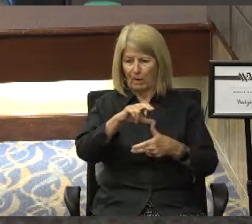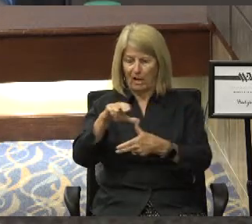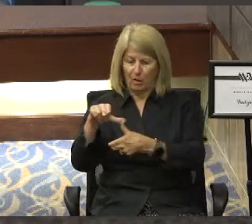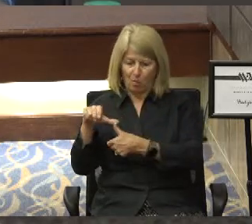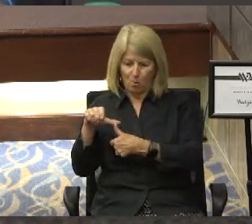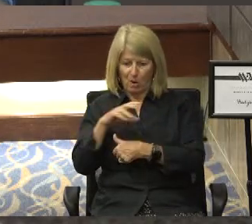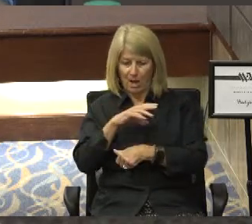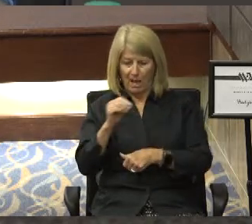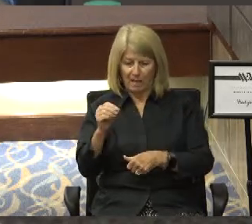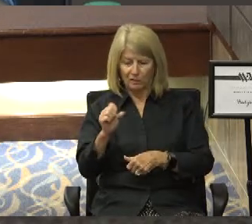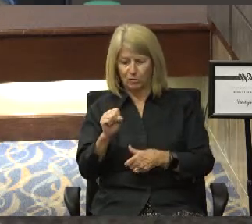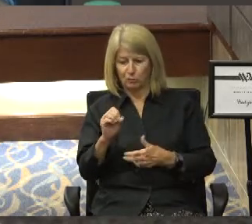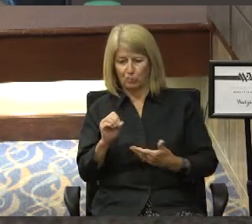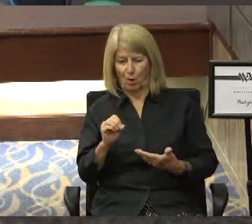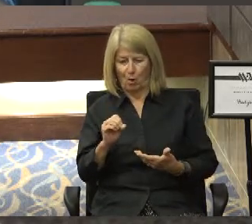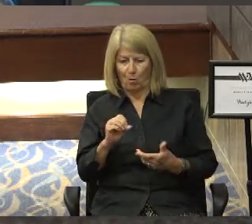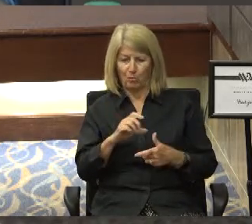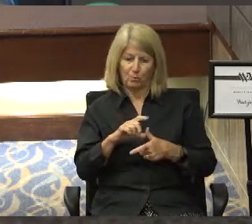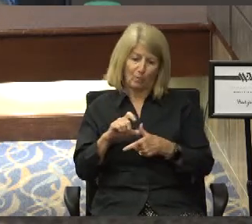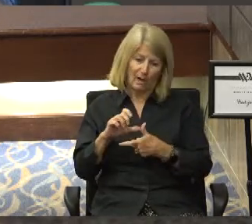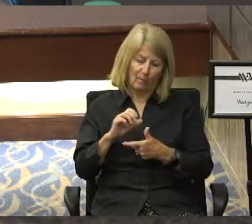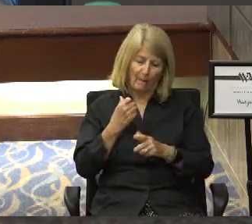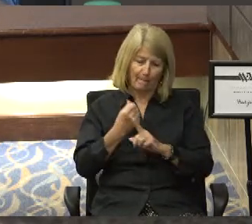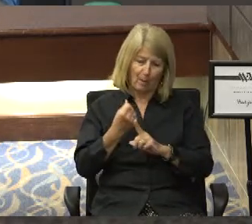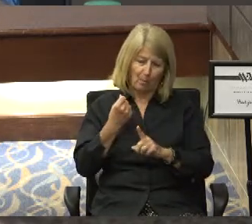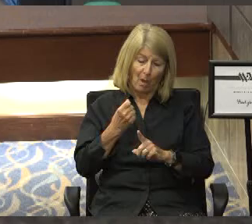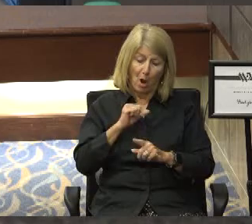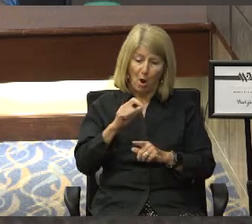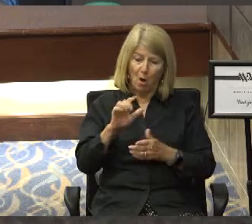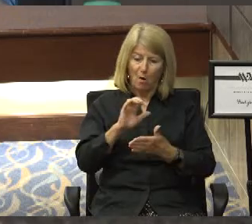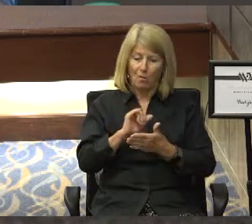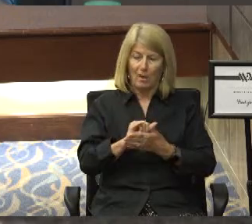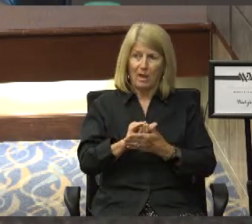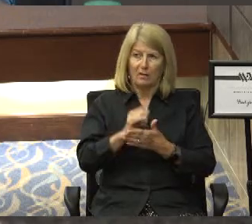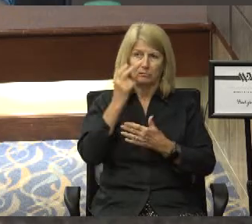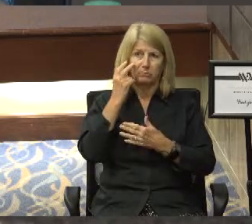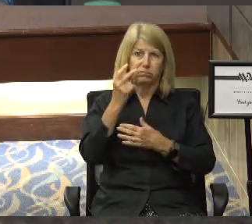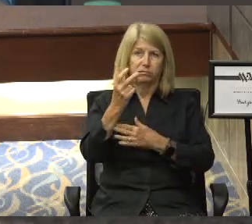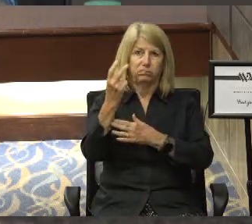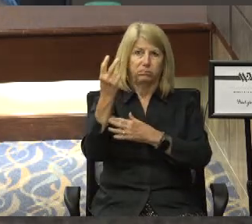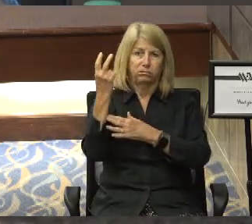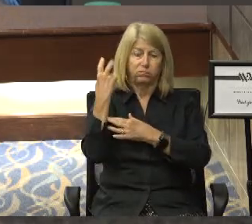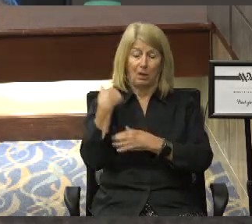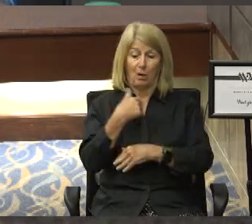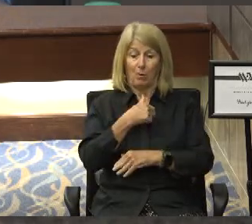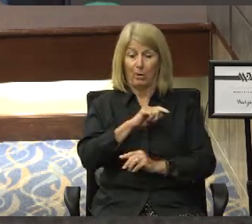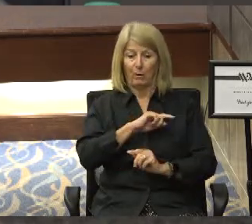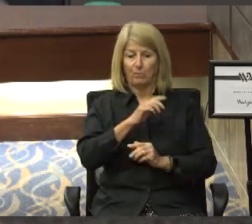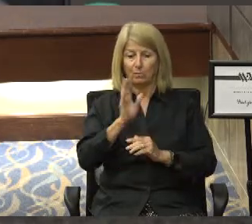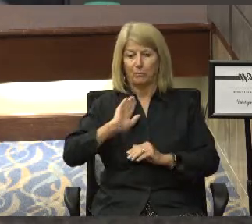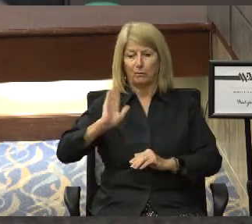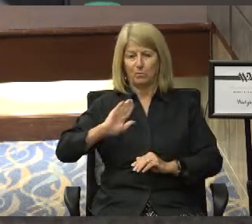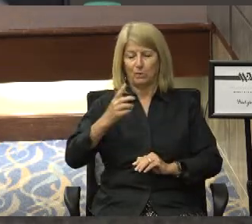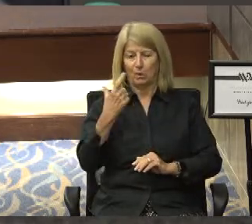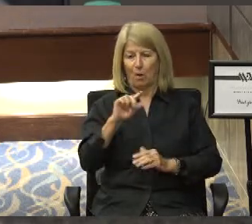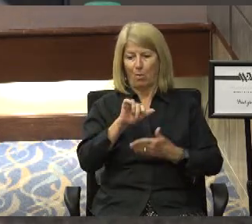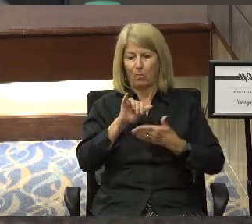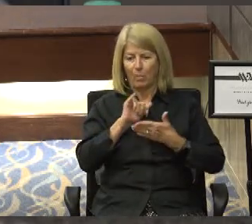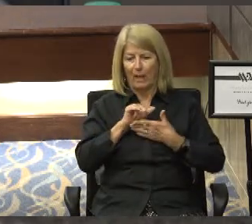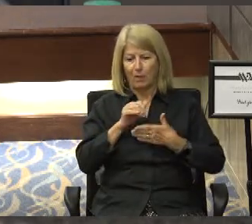and so all this brought back a lot of memories. We used to go down this way to go to